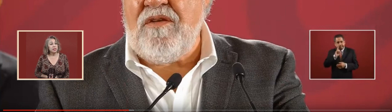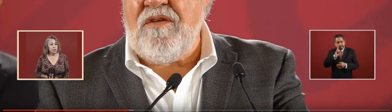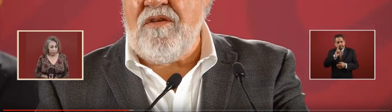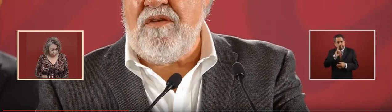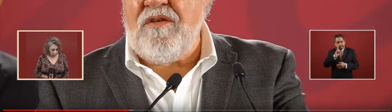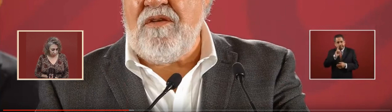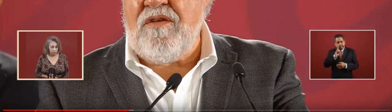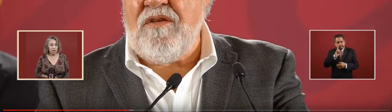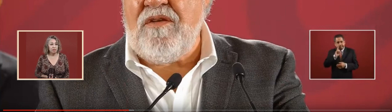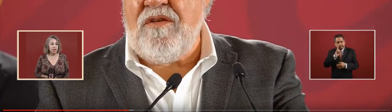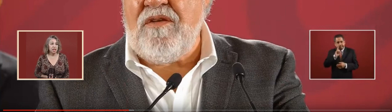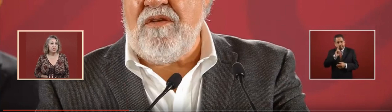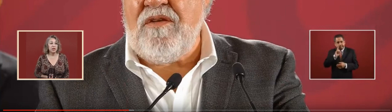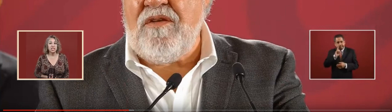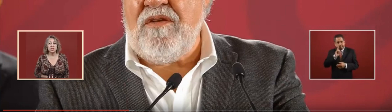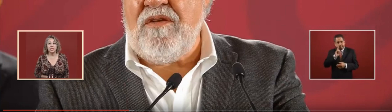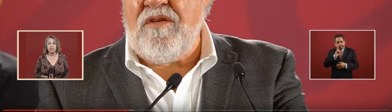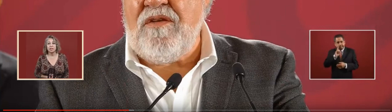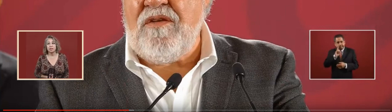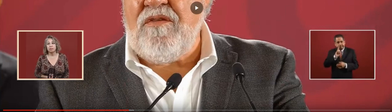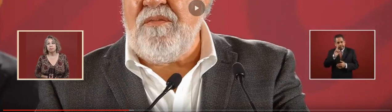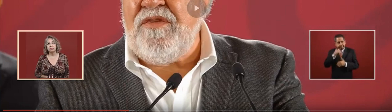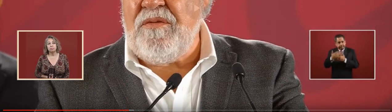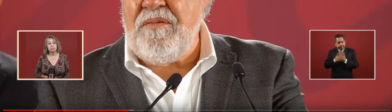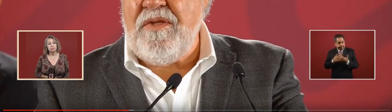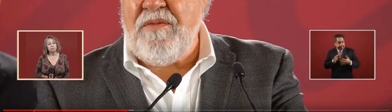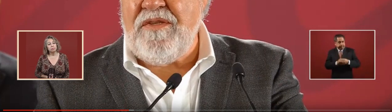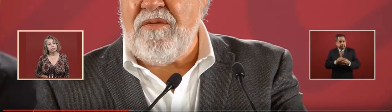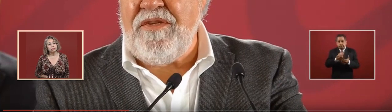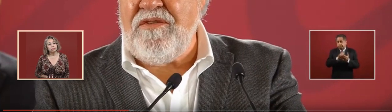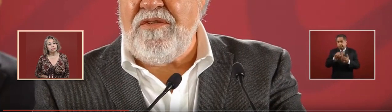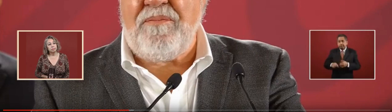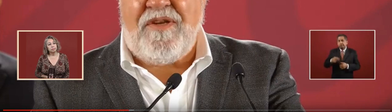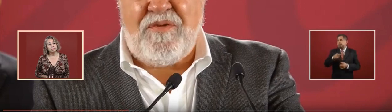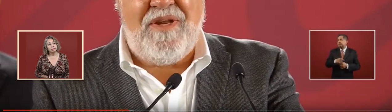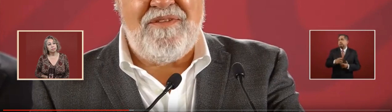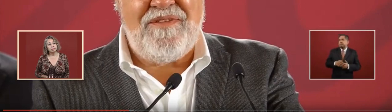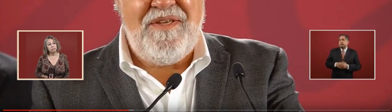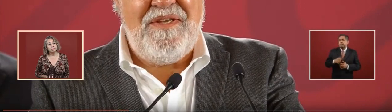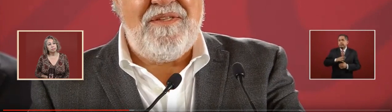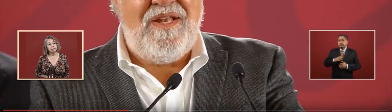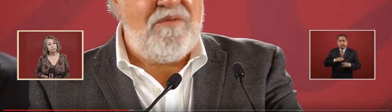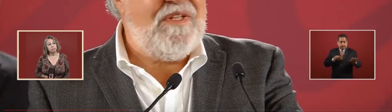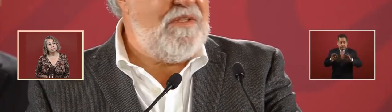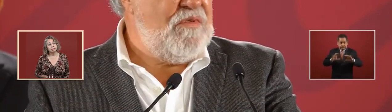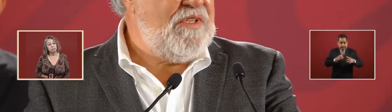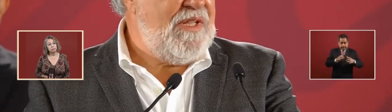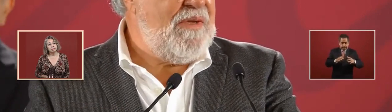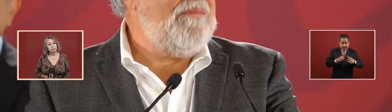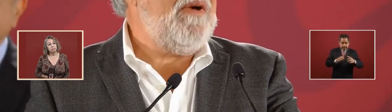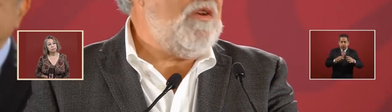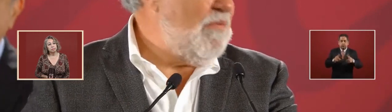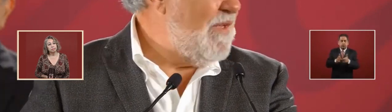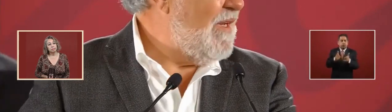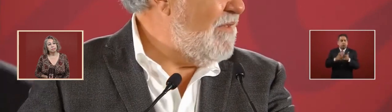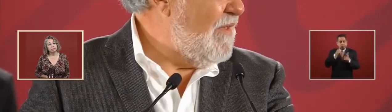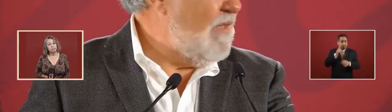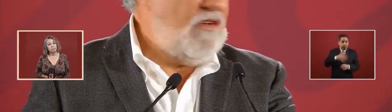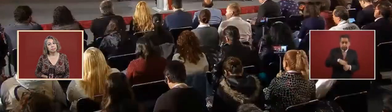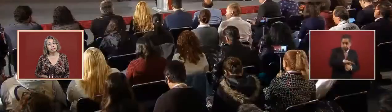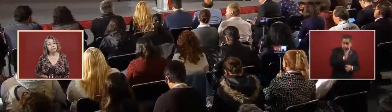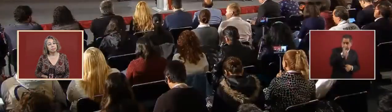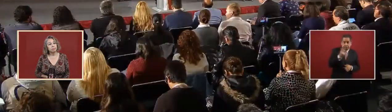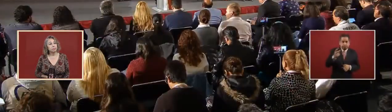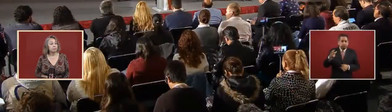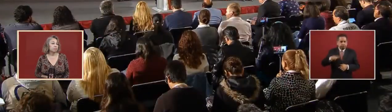information at the disposal of any other agencies. Comisión de más de 200 personas de la unidad de búsqueda para acompañar las tareas